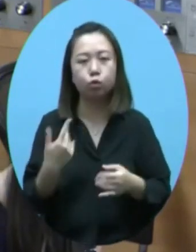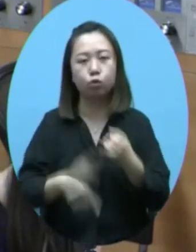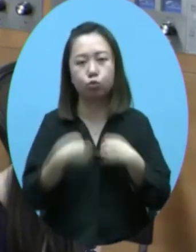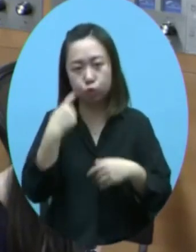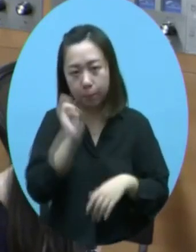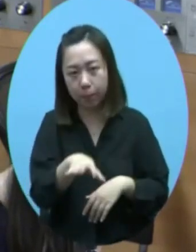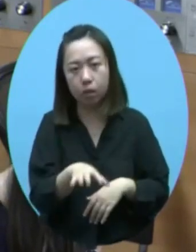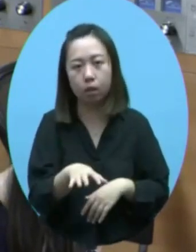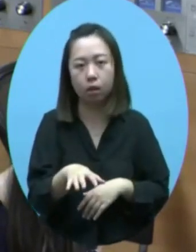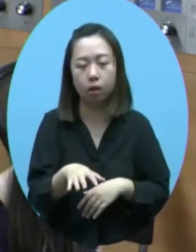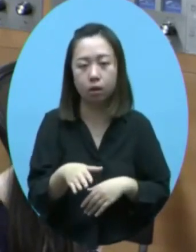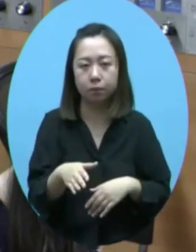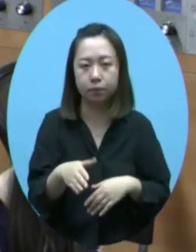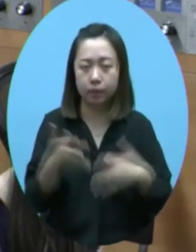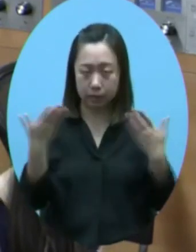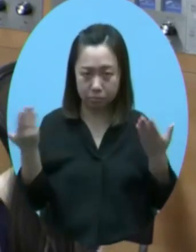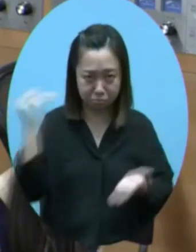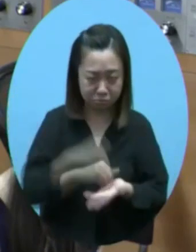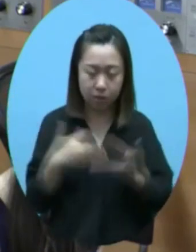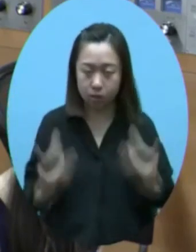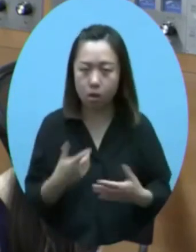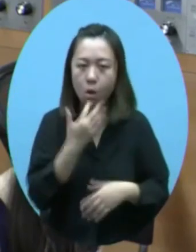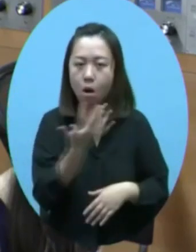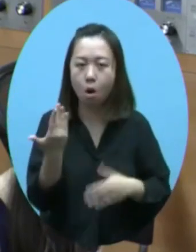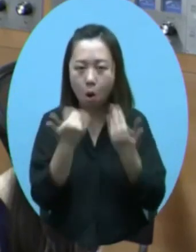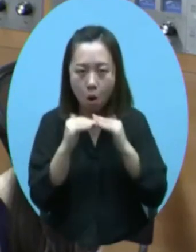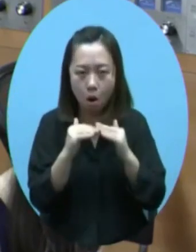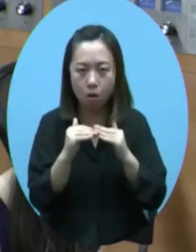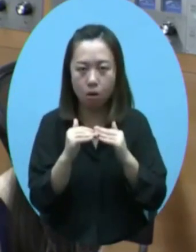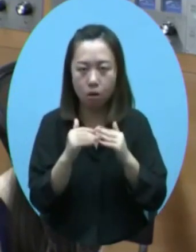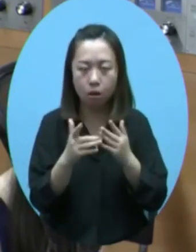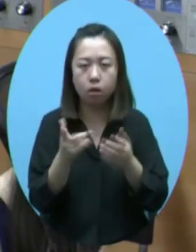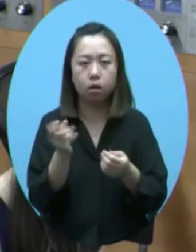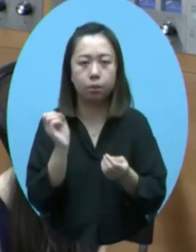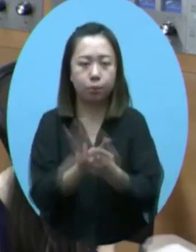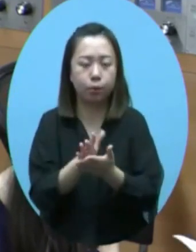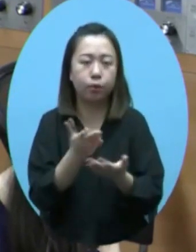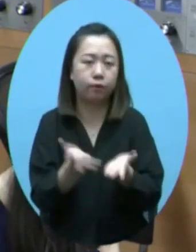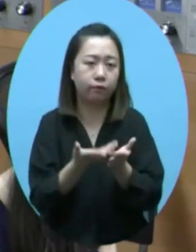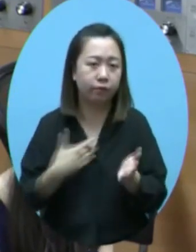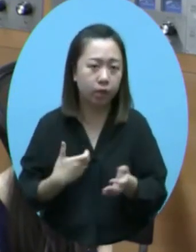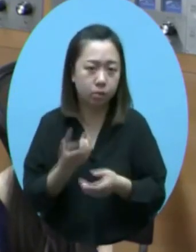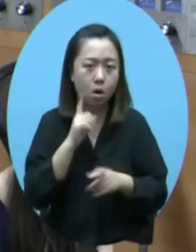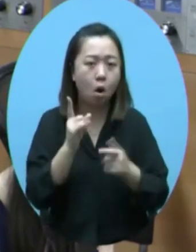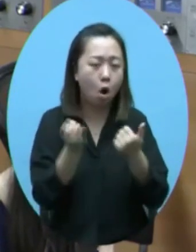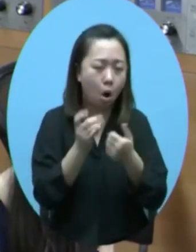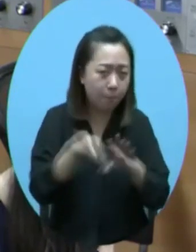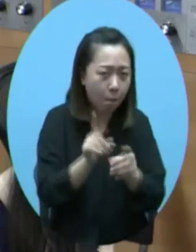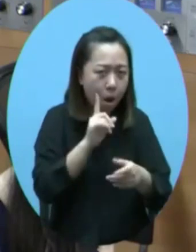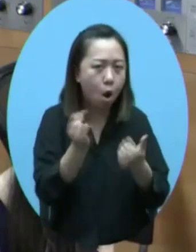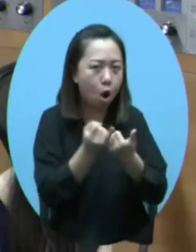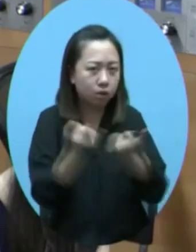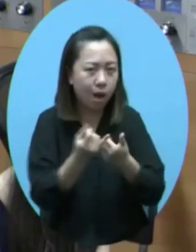holding exams. And second question, as of today, how many of schools have been affected by this pandemic? For example,